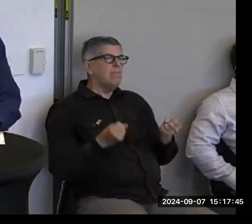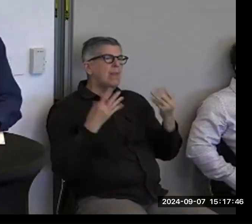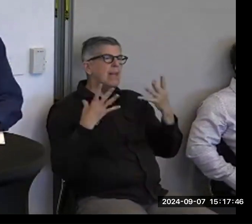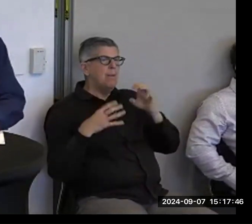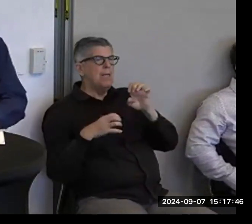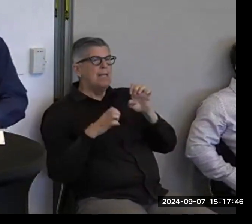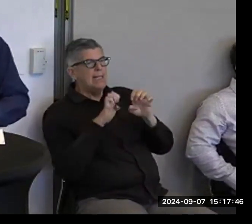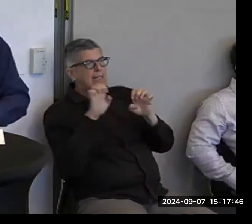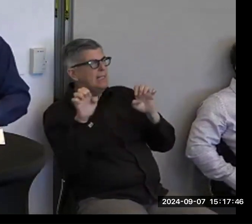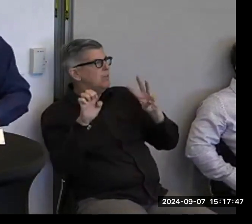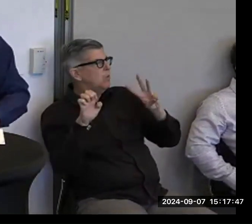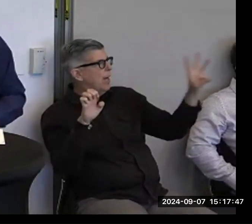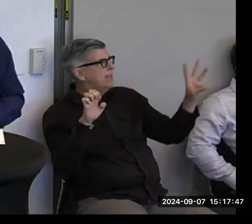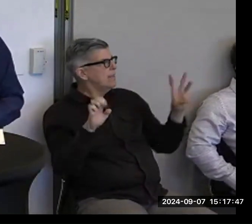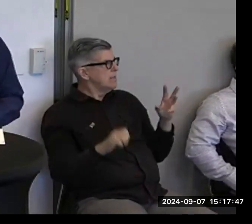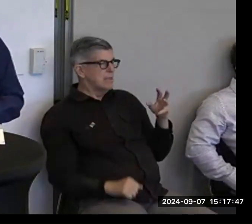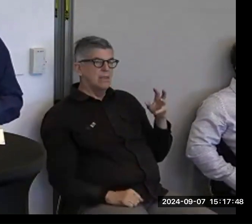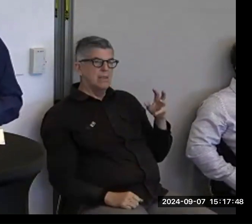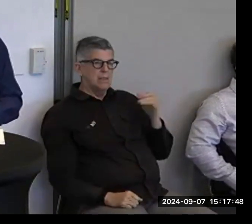east-west?